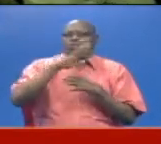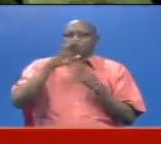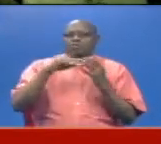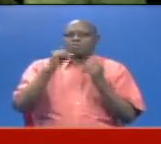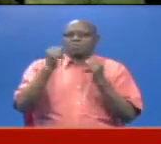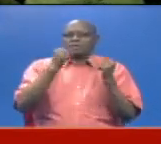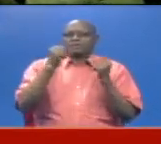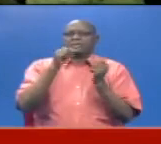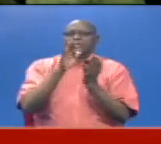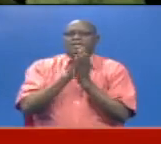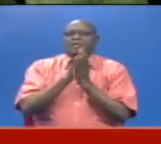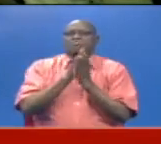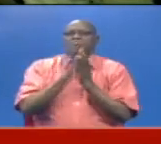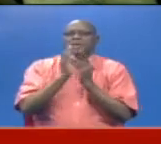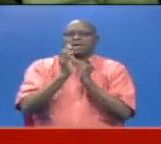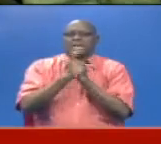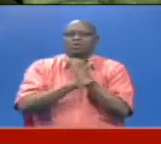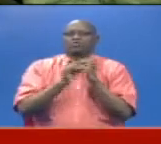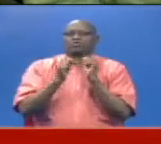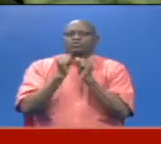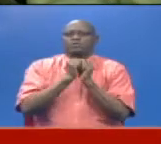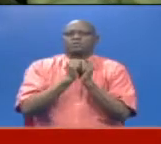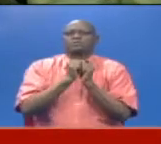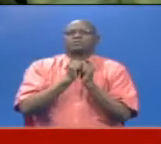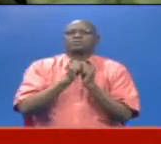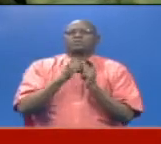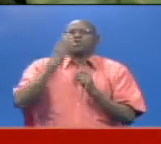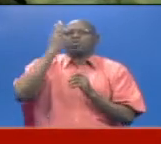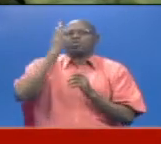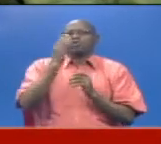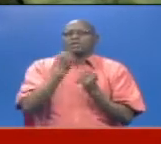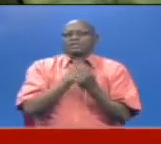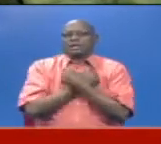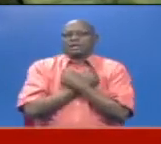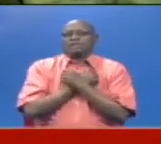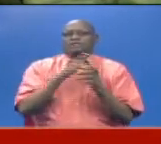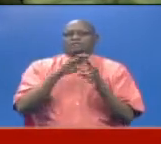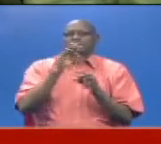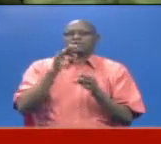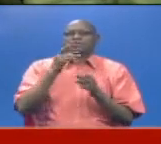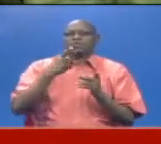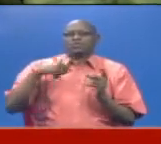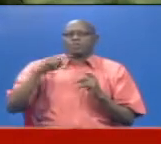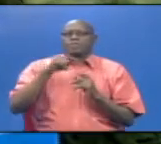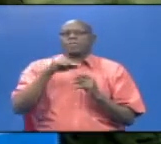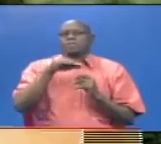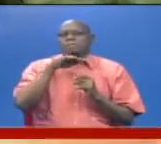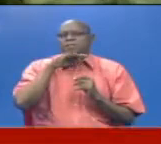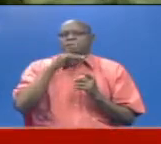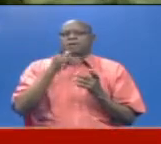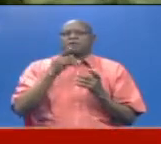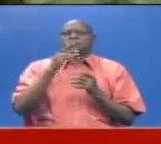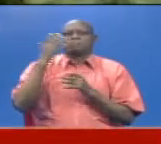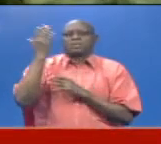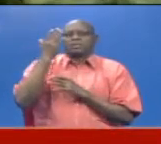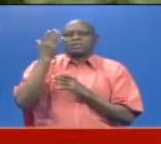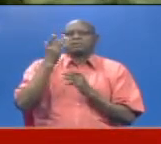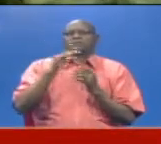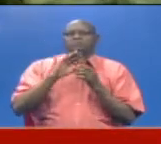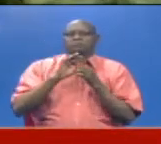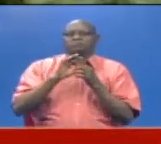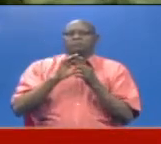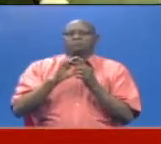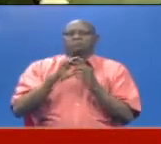together. And in the spirit of God is love, we and the Baba are preaching the Azimio La Umoja